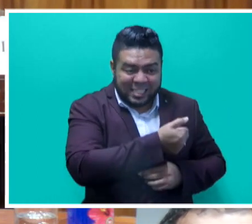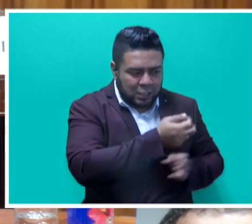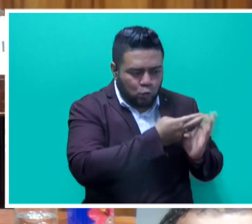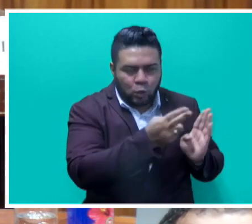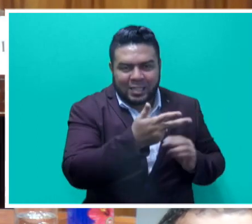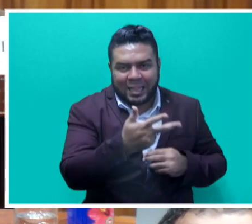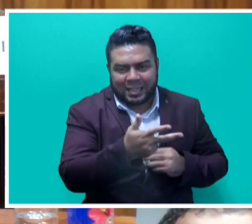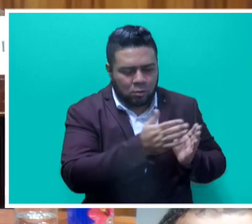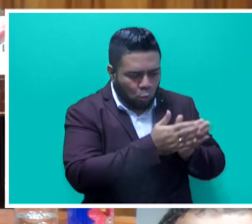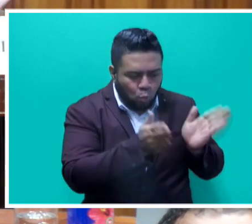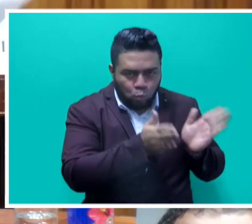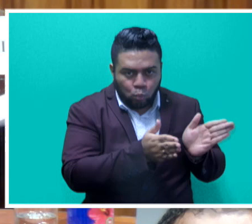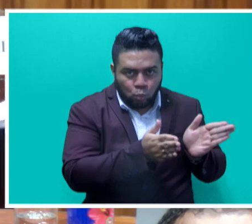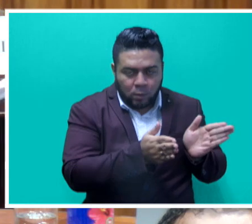2018.